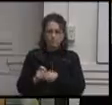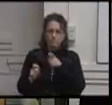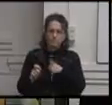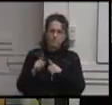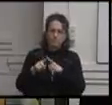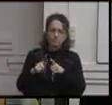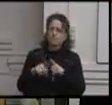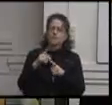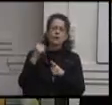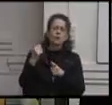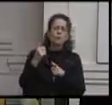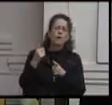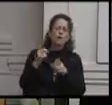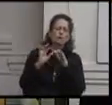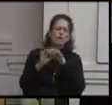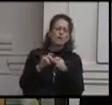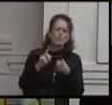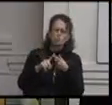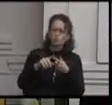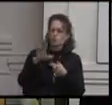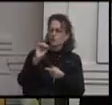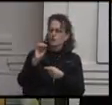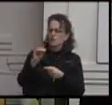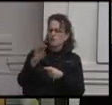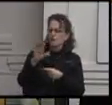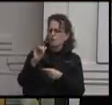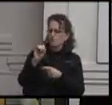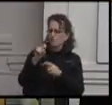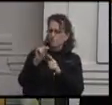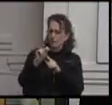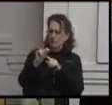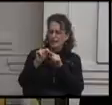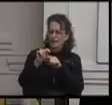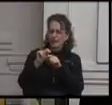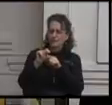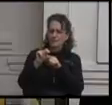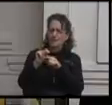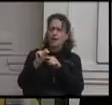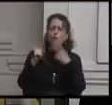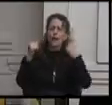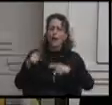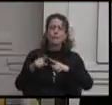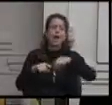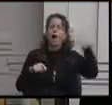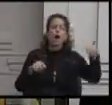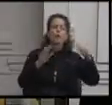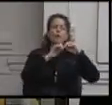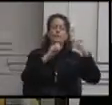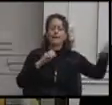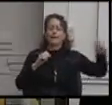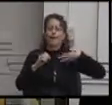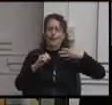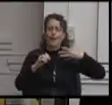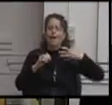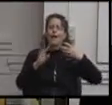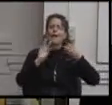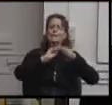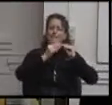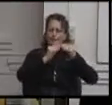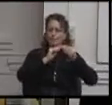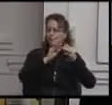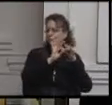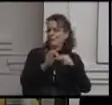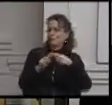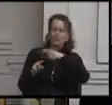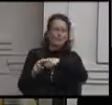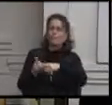case of Comcast, where figures were provided separately from different sources, resulting in duplication of the property value. The